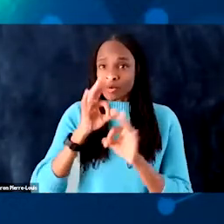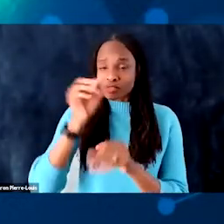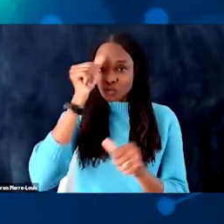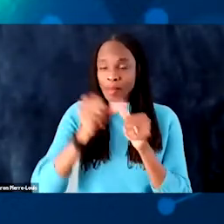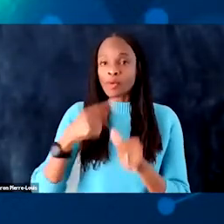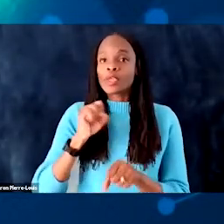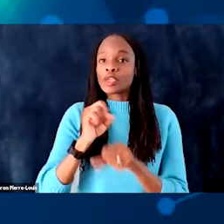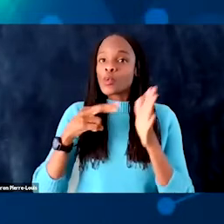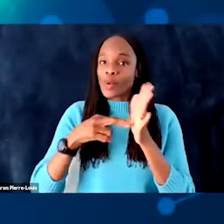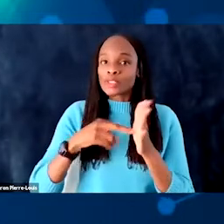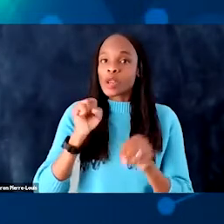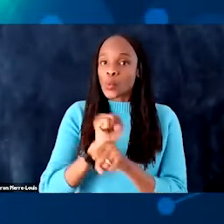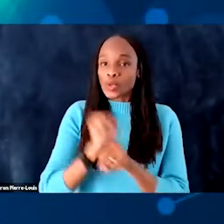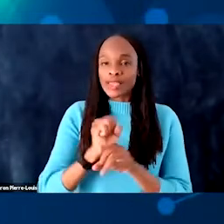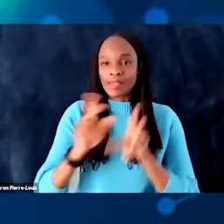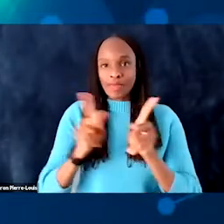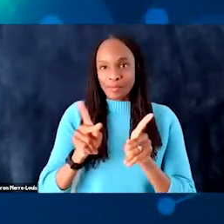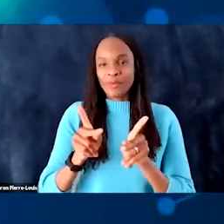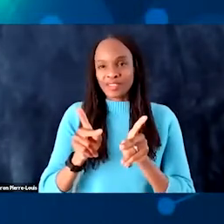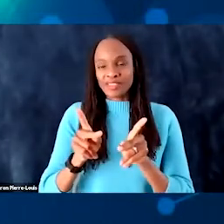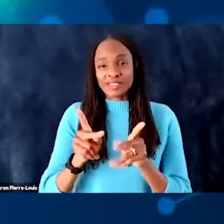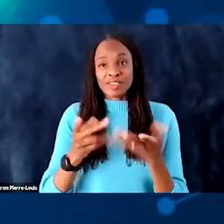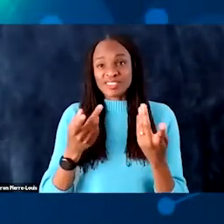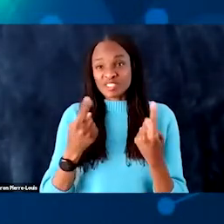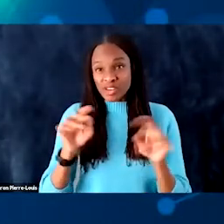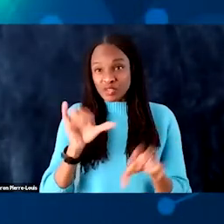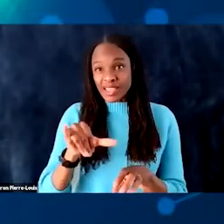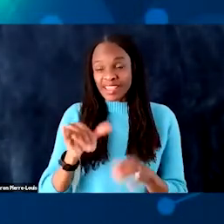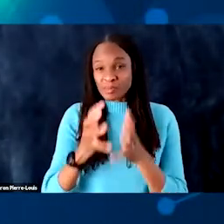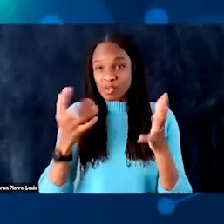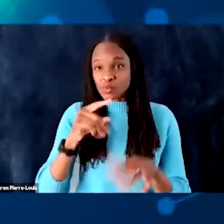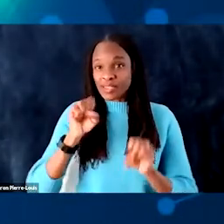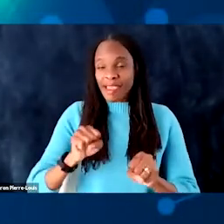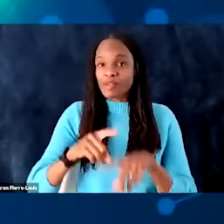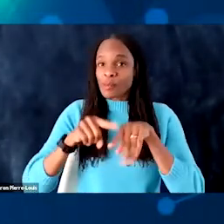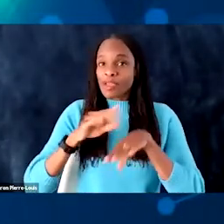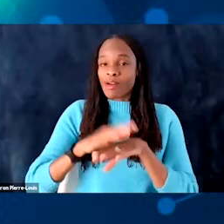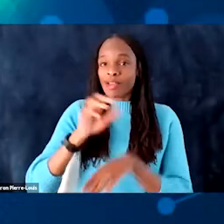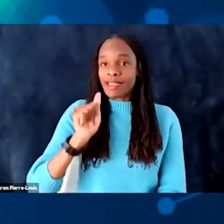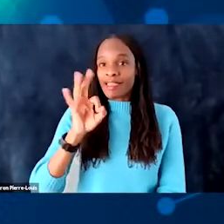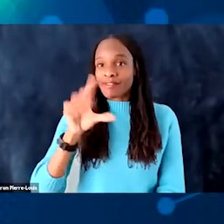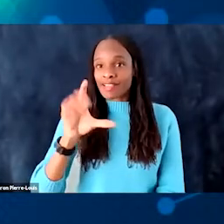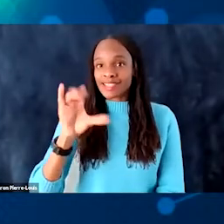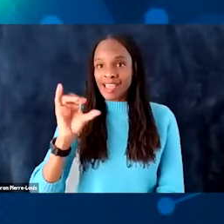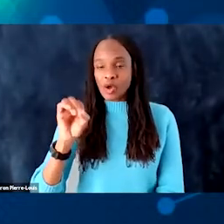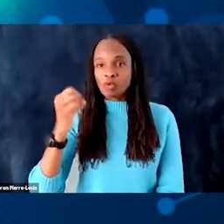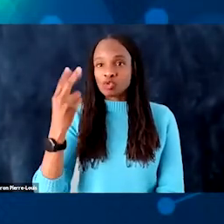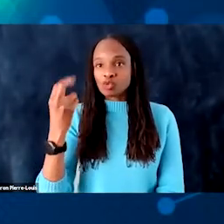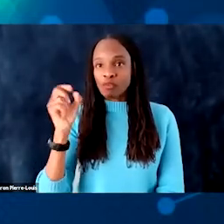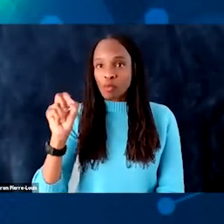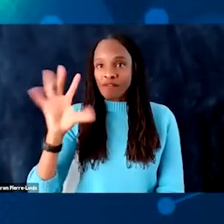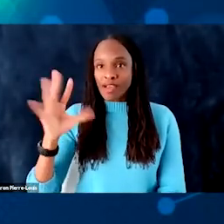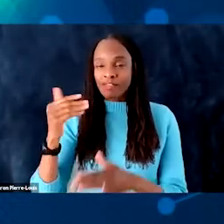people. And in order to do that with as much as we can, we rely on the support of the AFL-CIO's 12.5